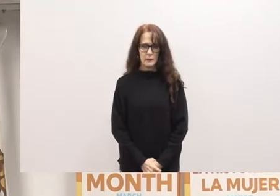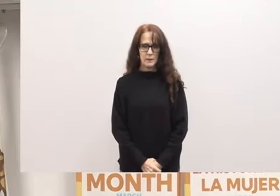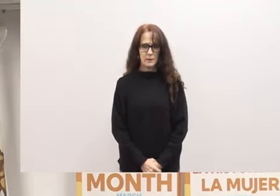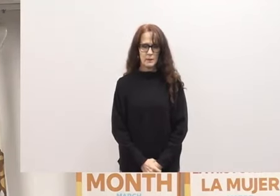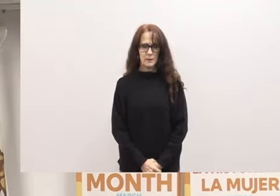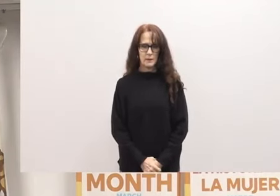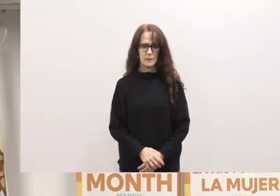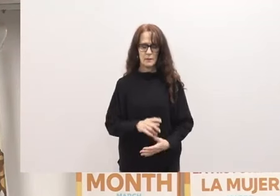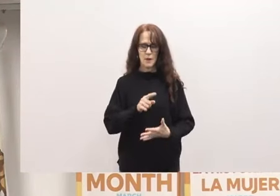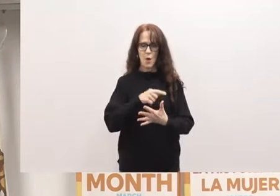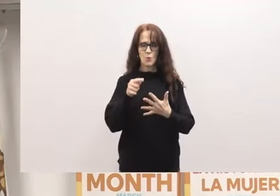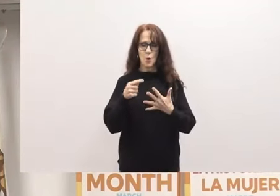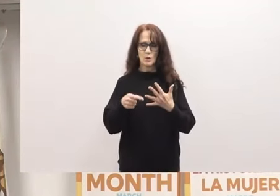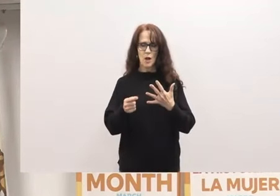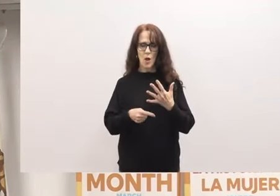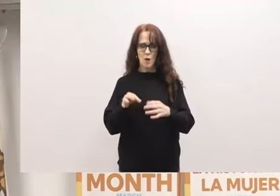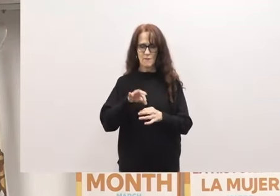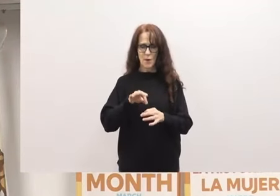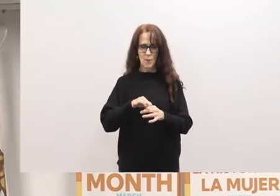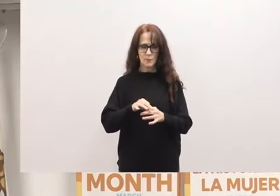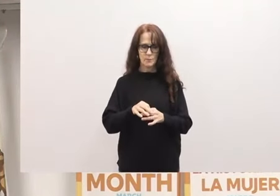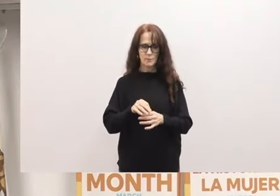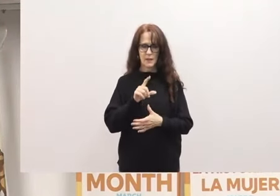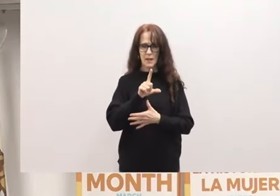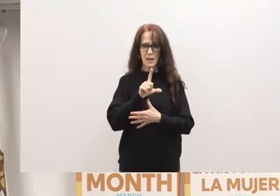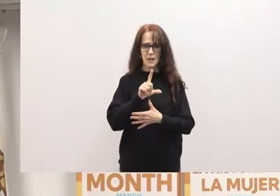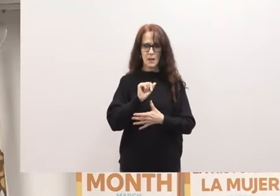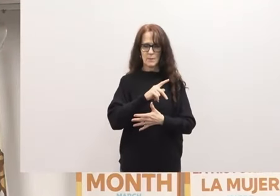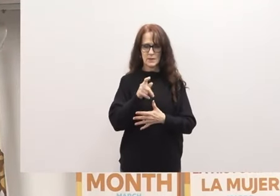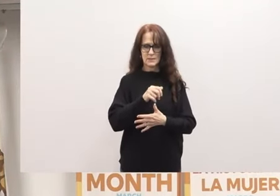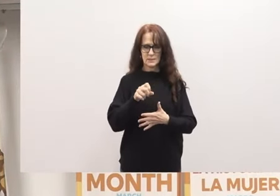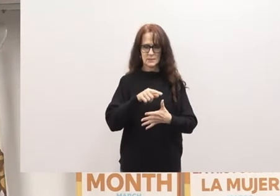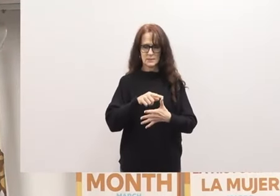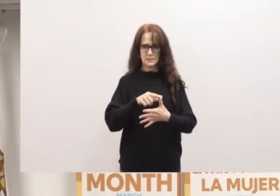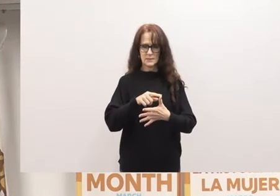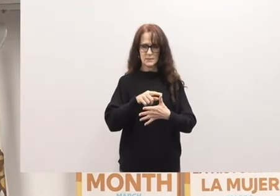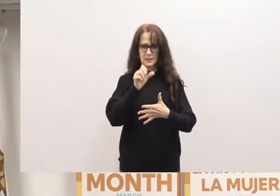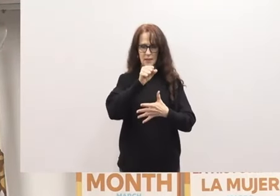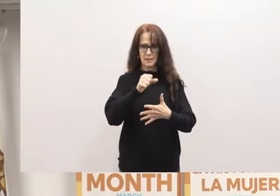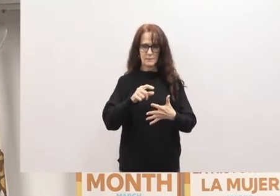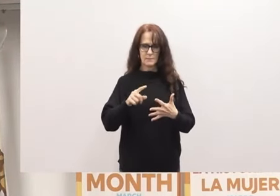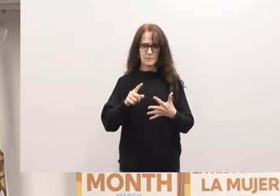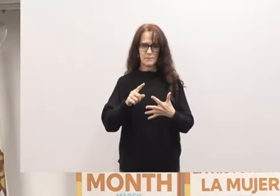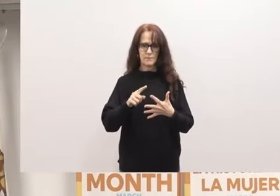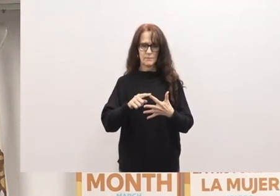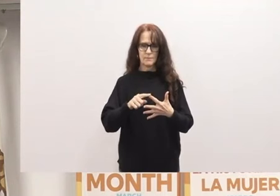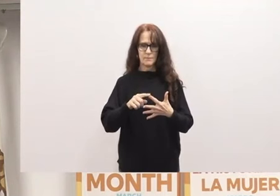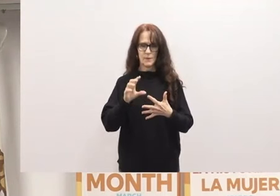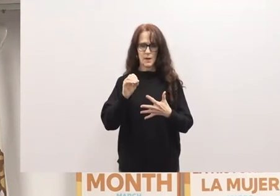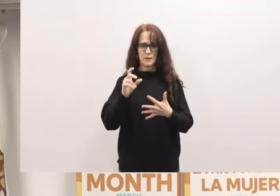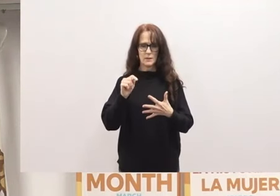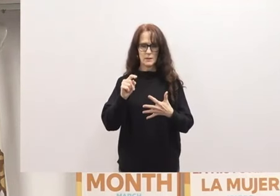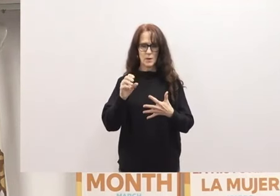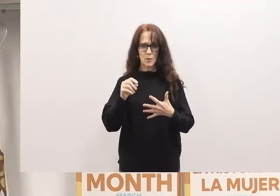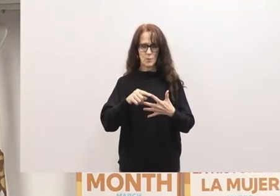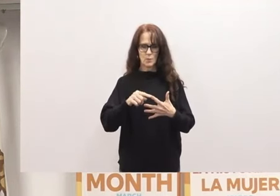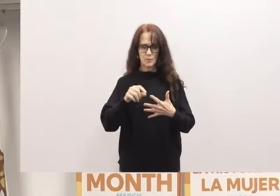We'll have a roll call vote. Thank you. Member Lopez? Aye.